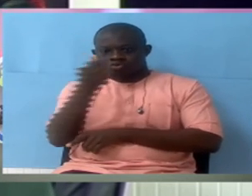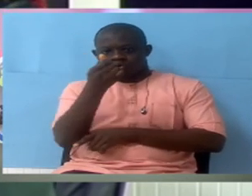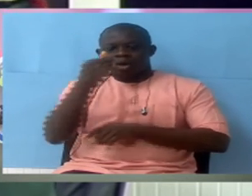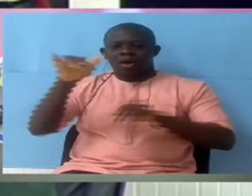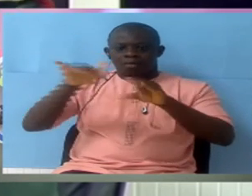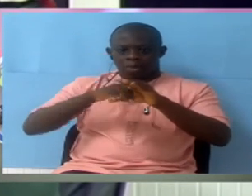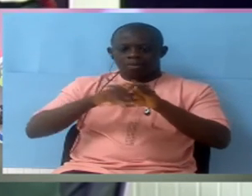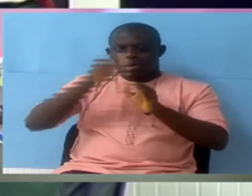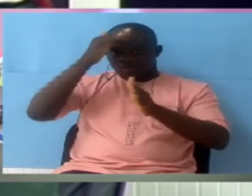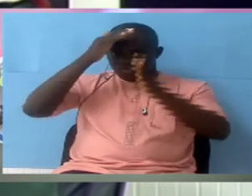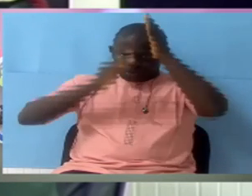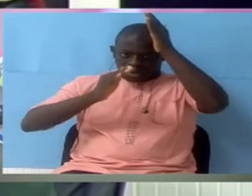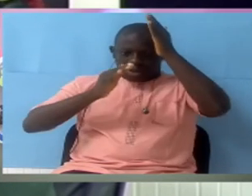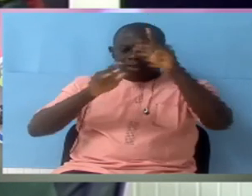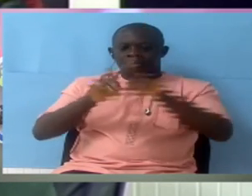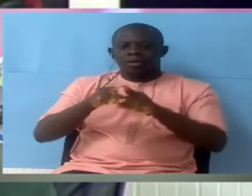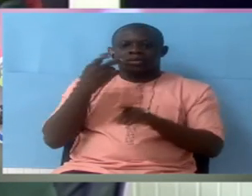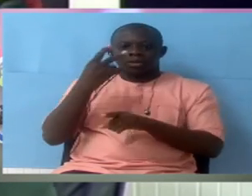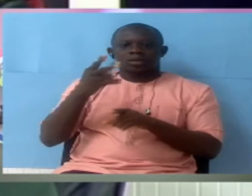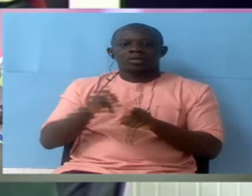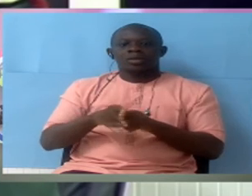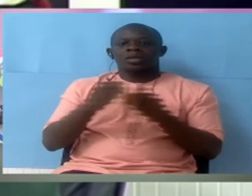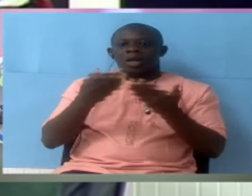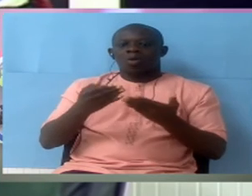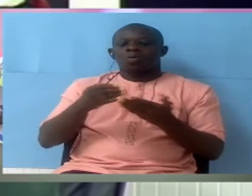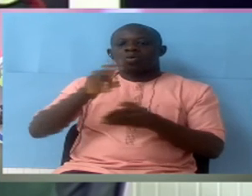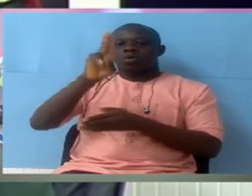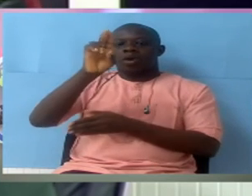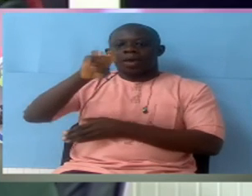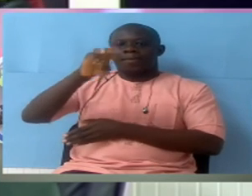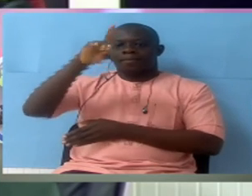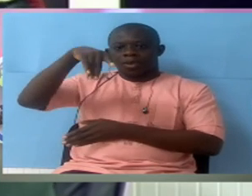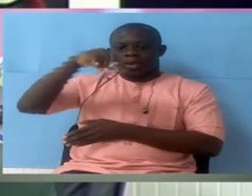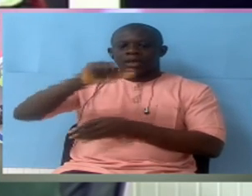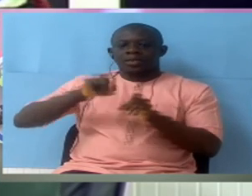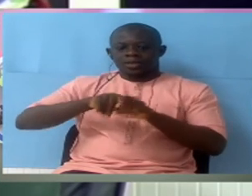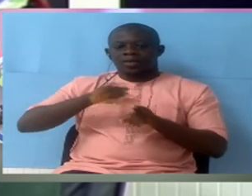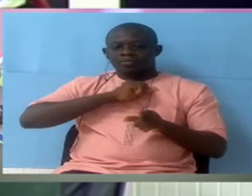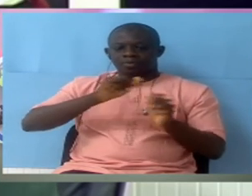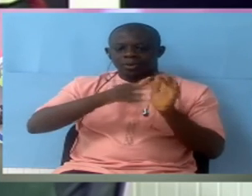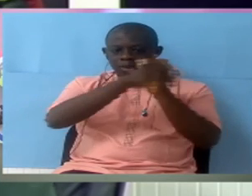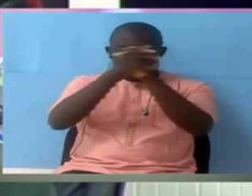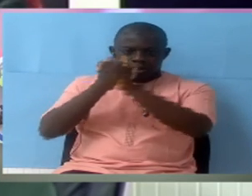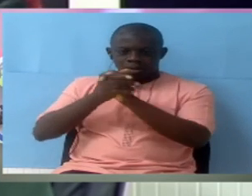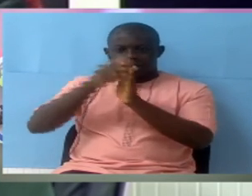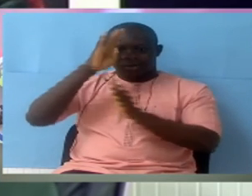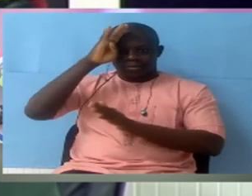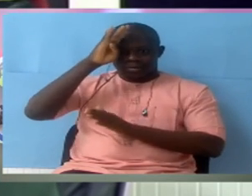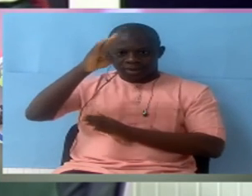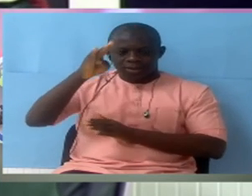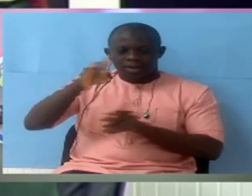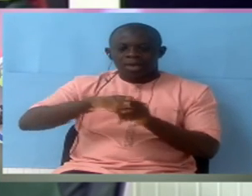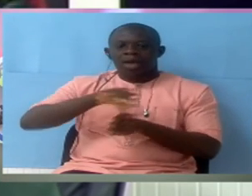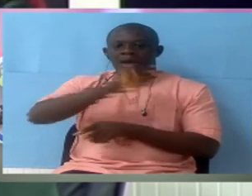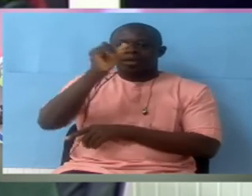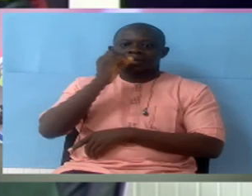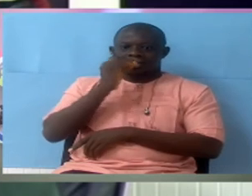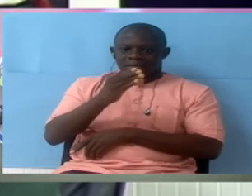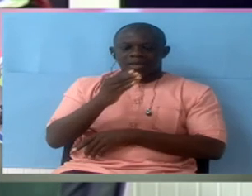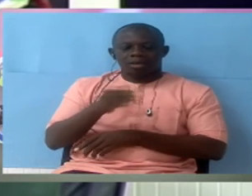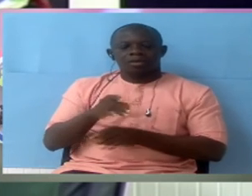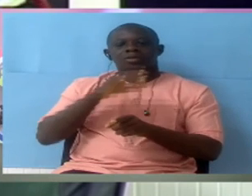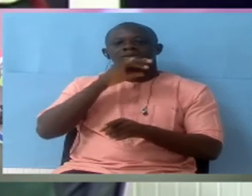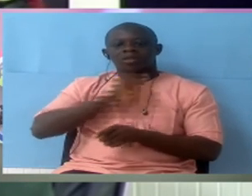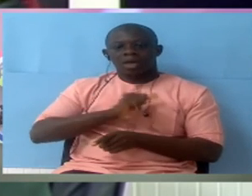ñeneen. Staff Sergeant Umpa complimented me. Staff Sergeant Umpa nuyu wante man. And said that, sir, we are here for